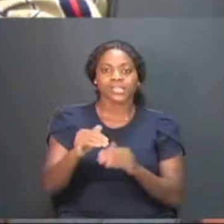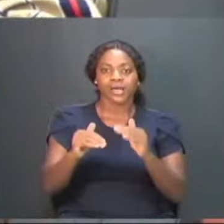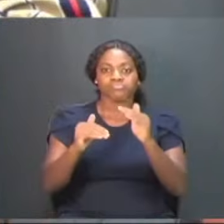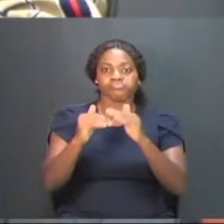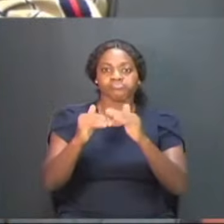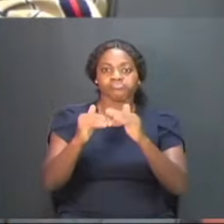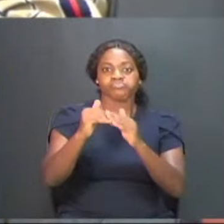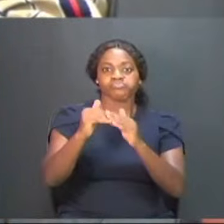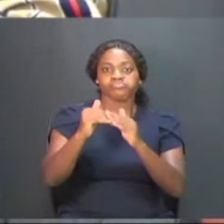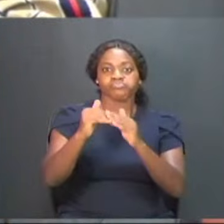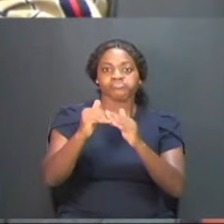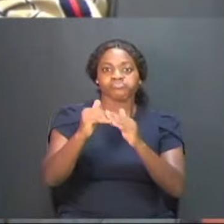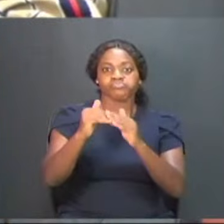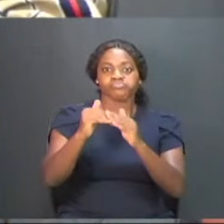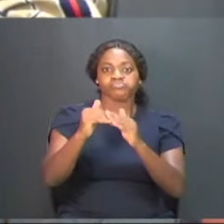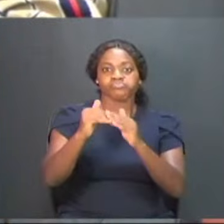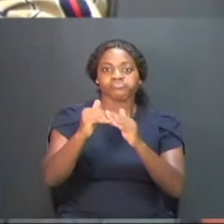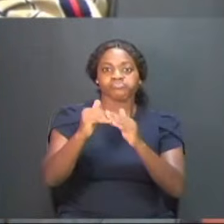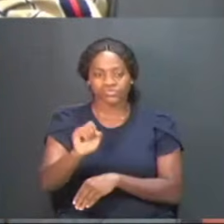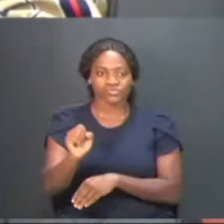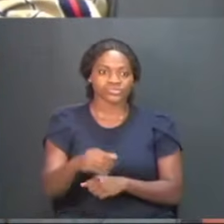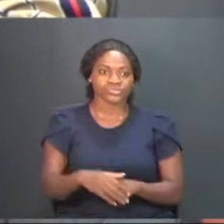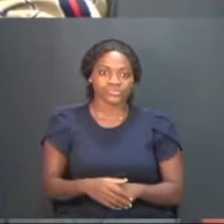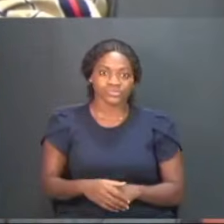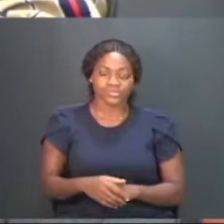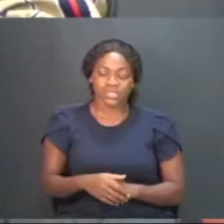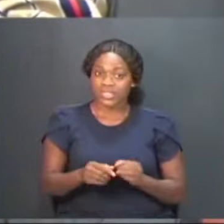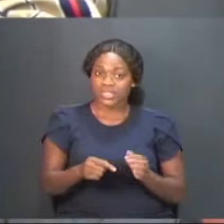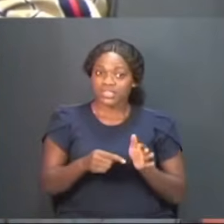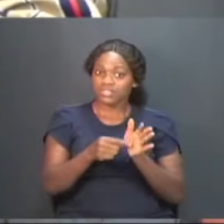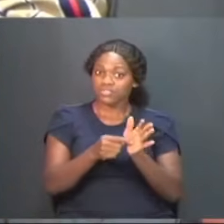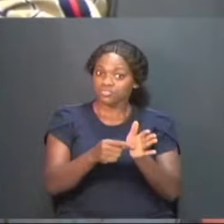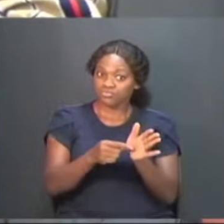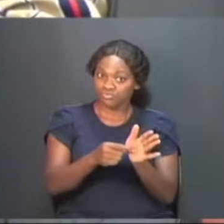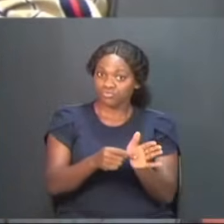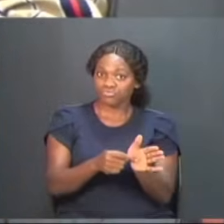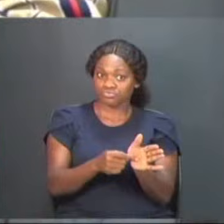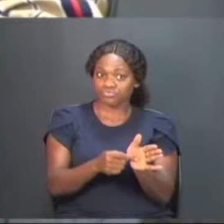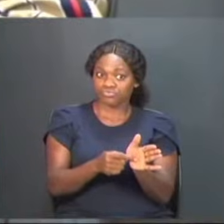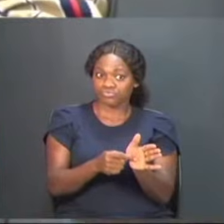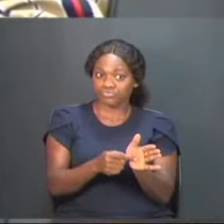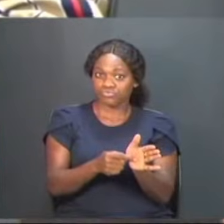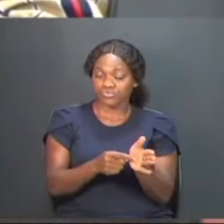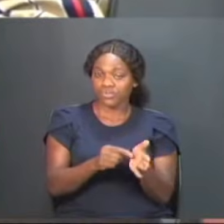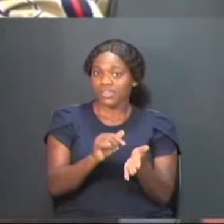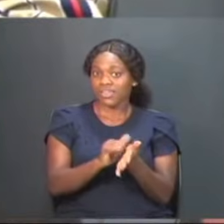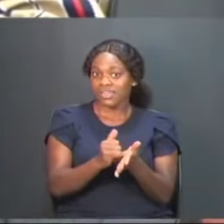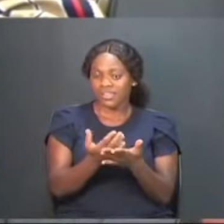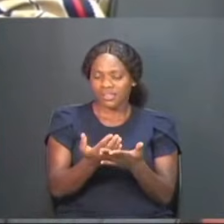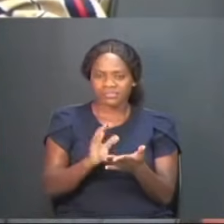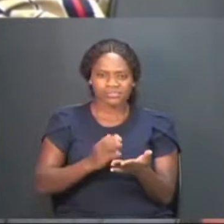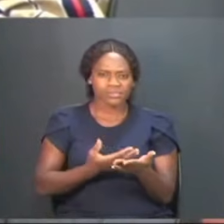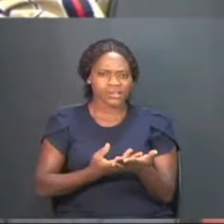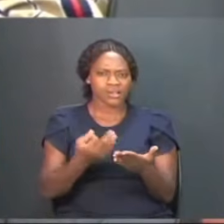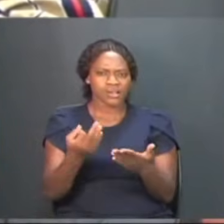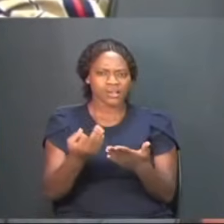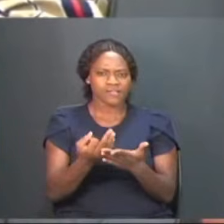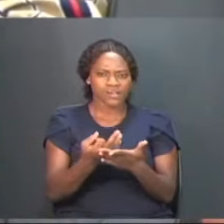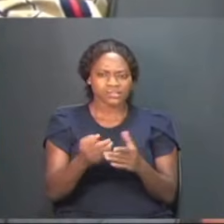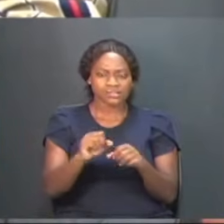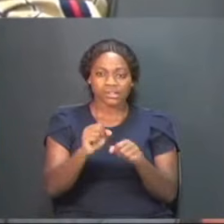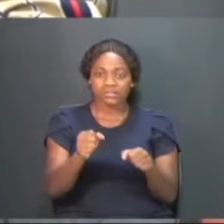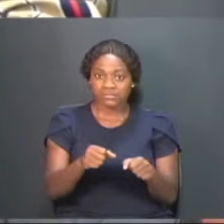shows how exposed our financial system is to the virtual asset sector. And so it